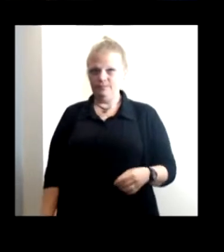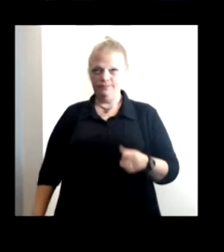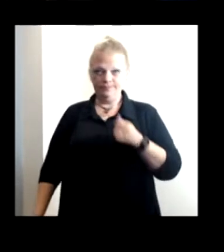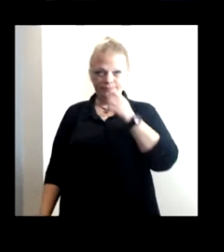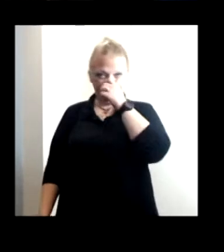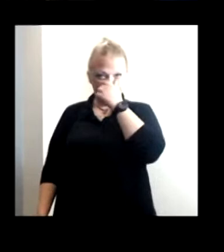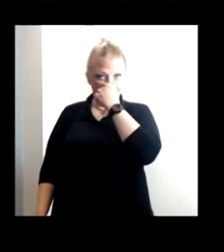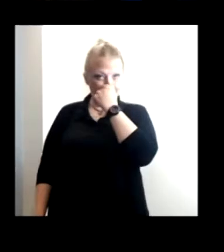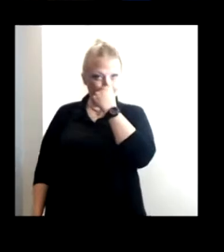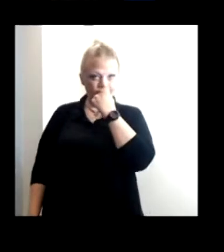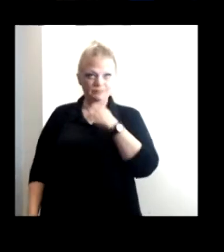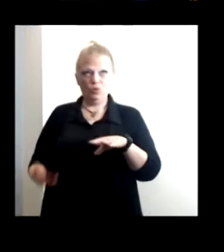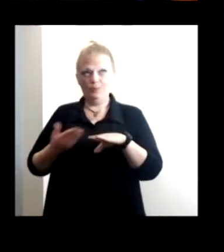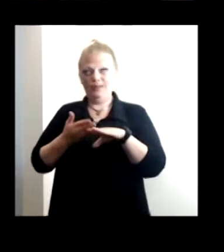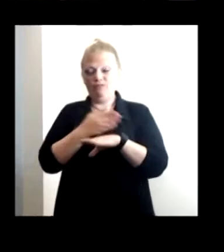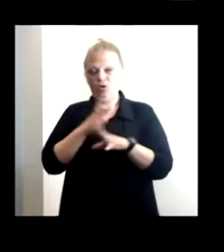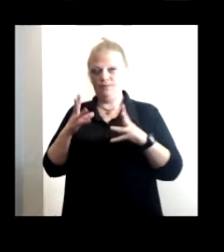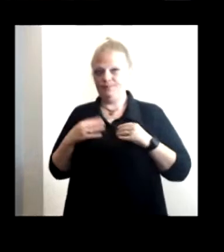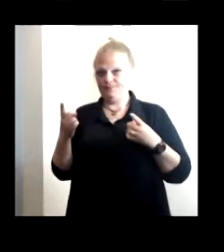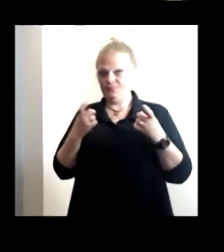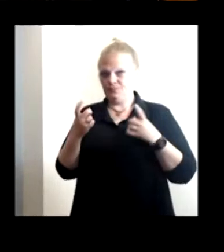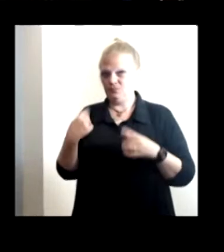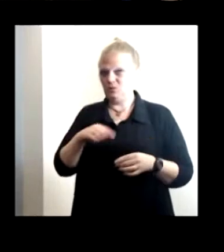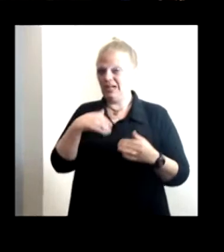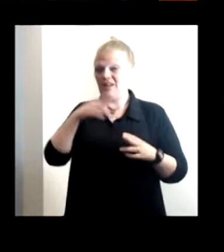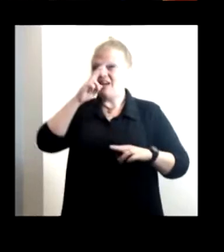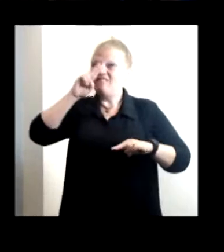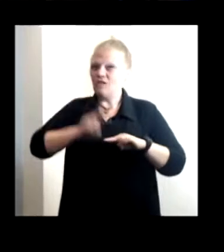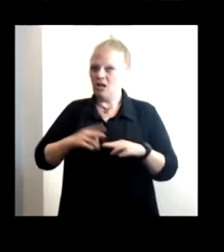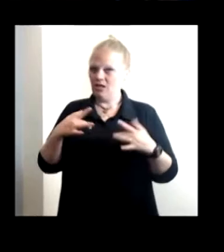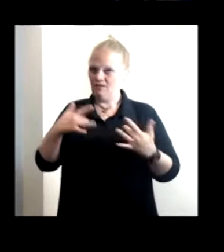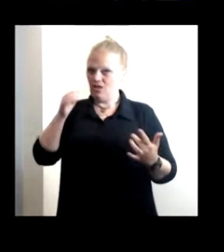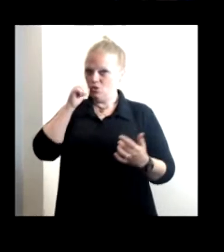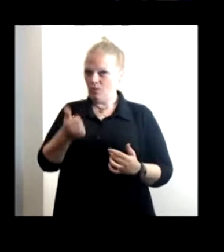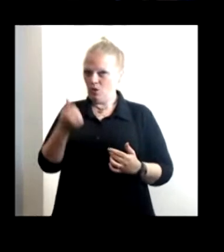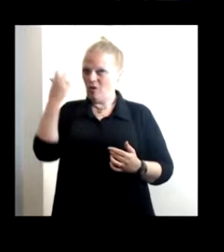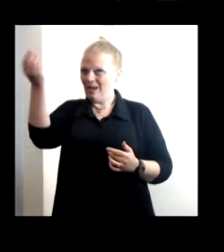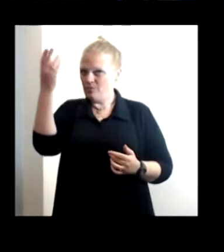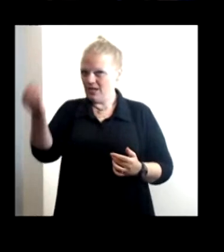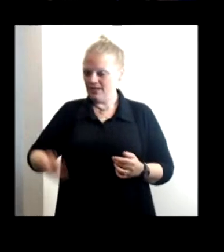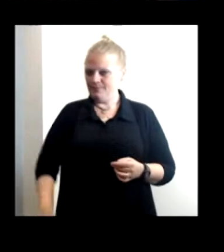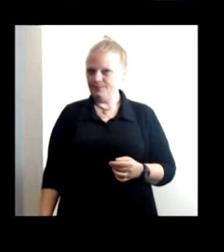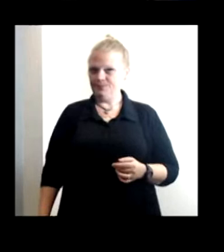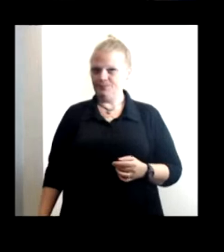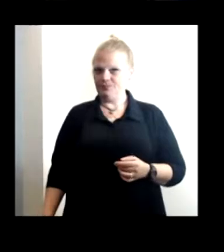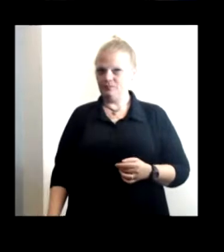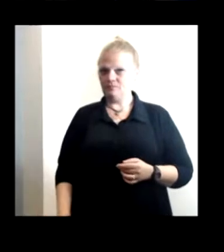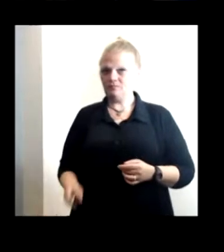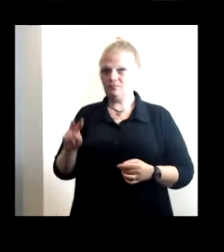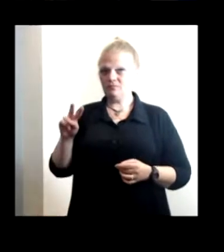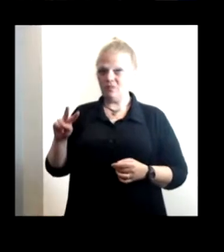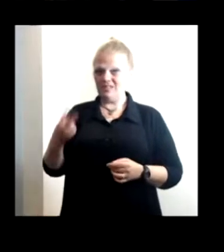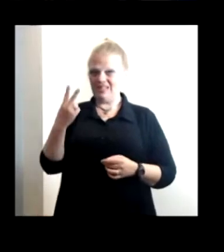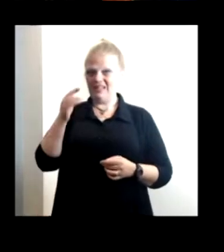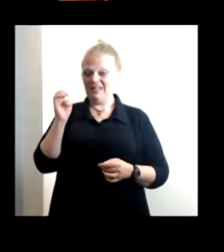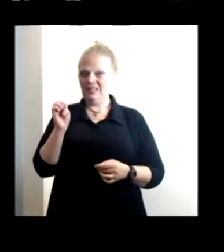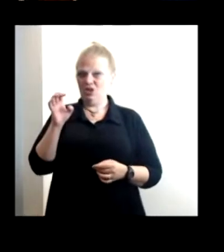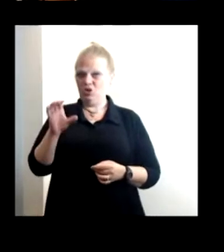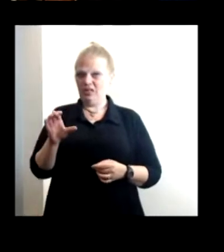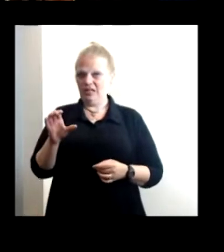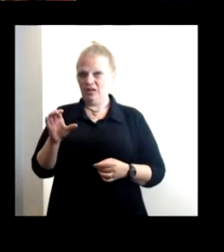Now, before we open up to questions, we have a fun event tomorrow, outdoors. It's the second Erie